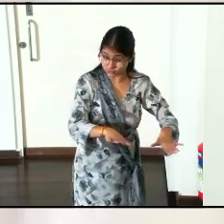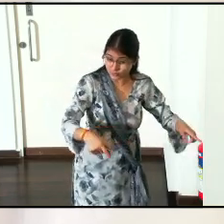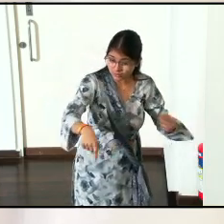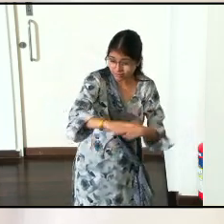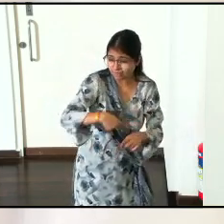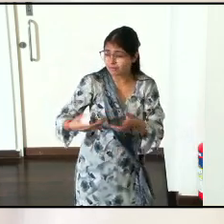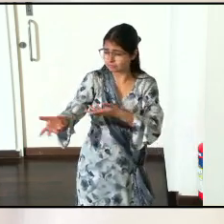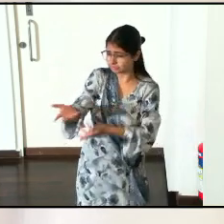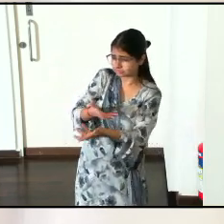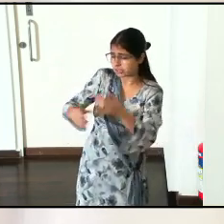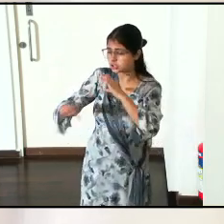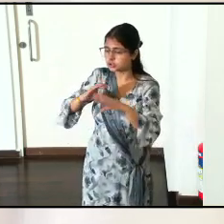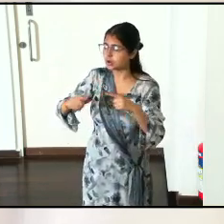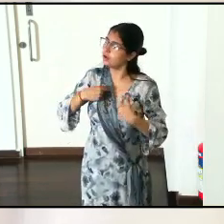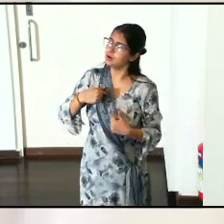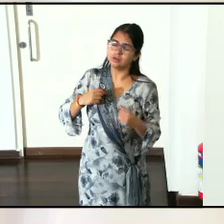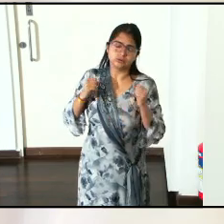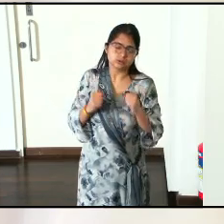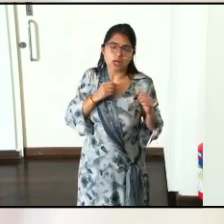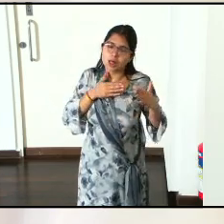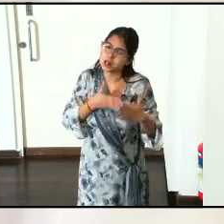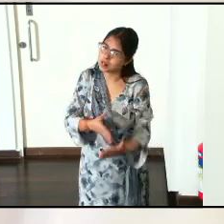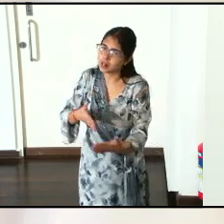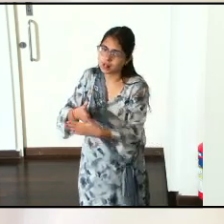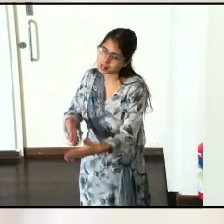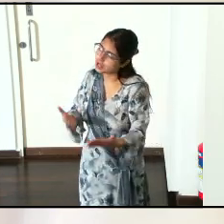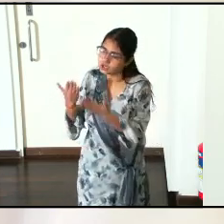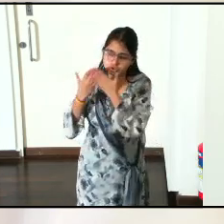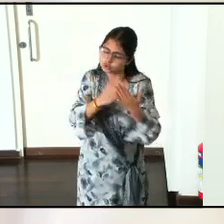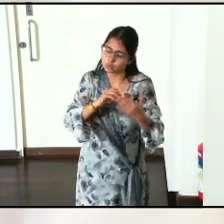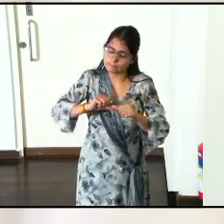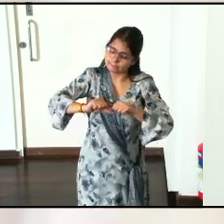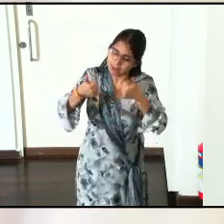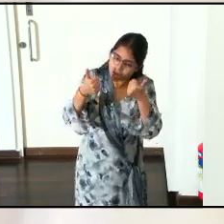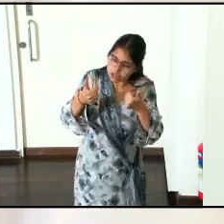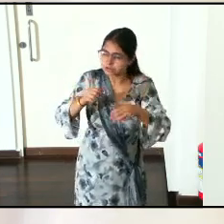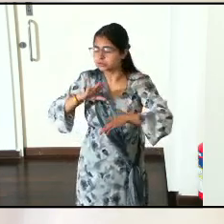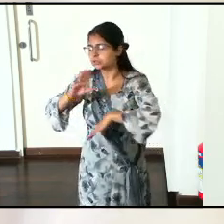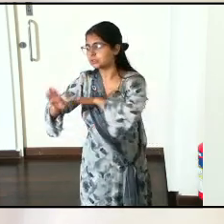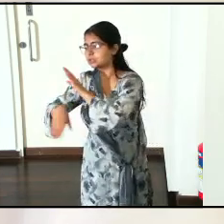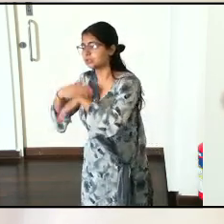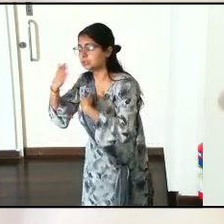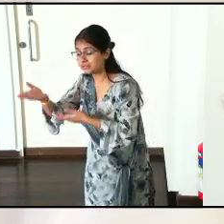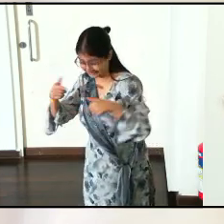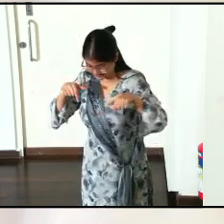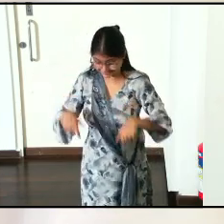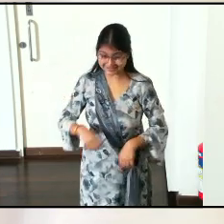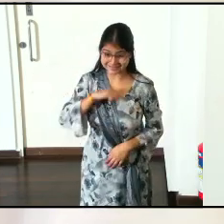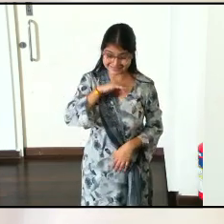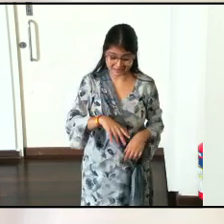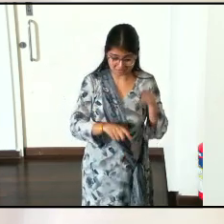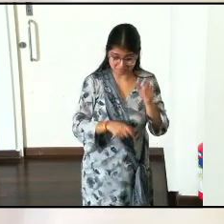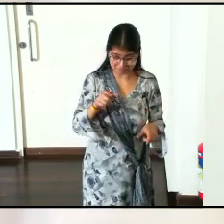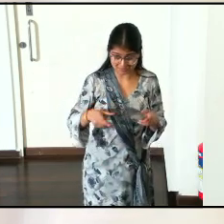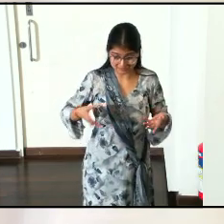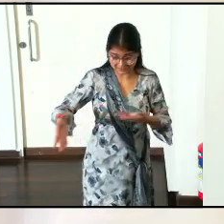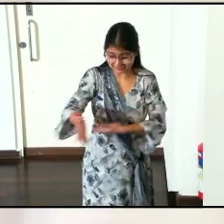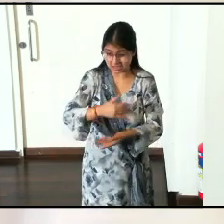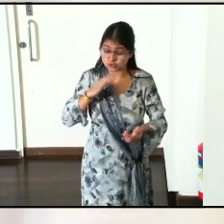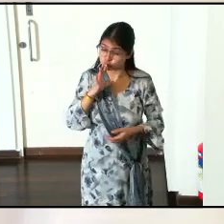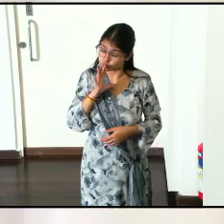with great difficulty that they made it to their schools, and for this generation of students, a lot of them actually went